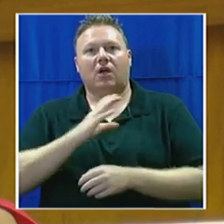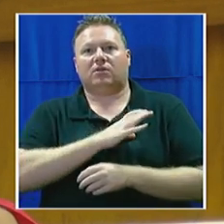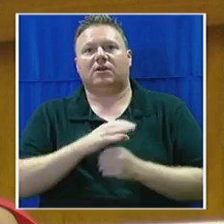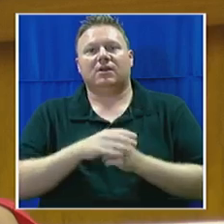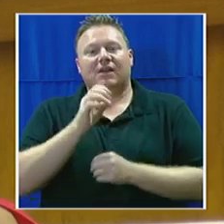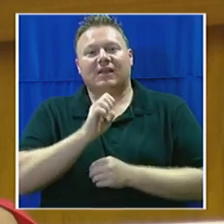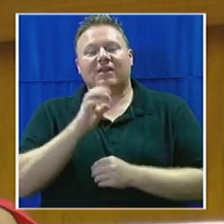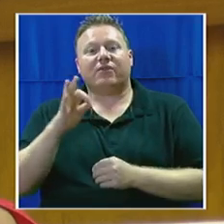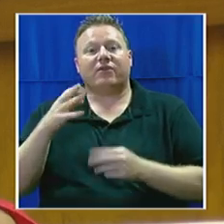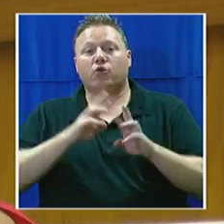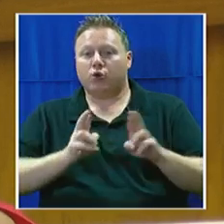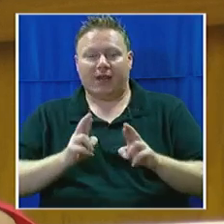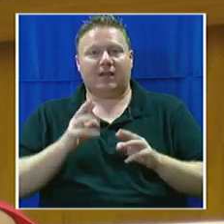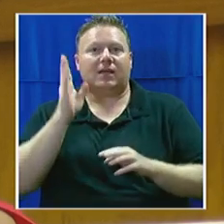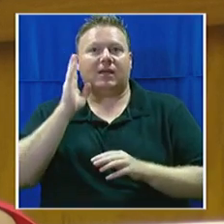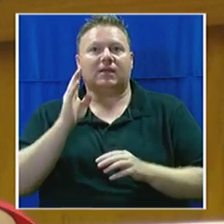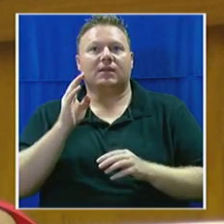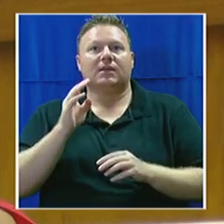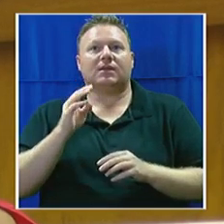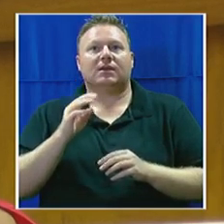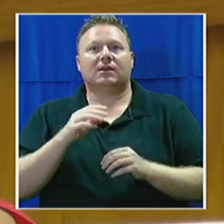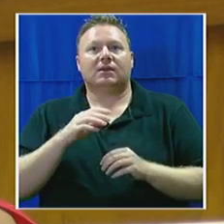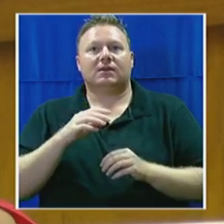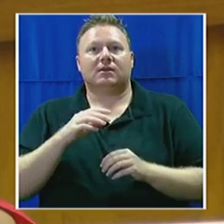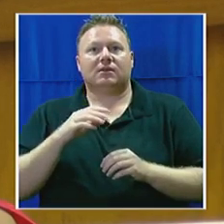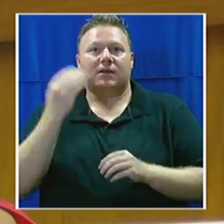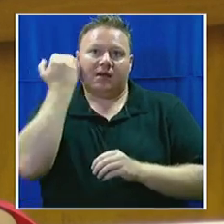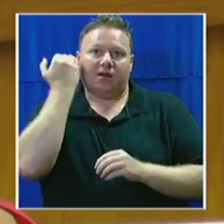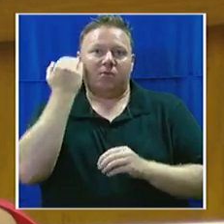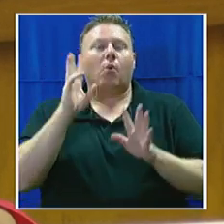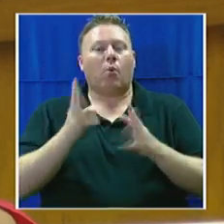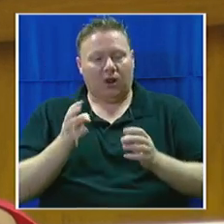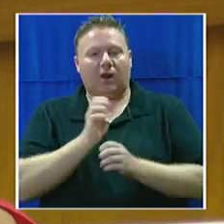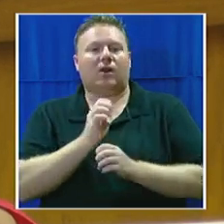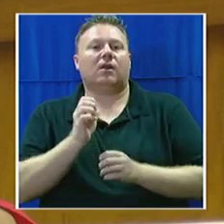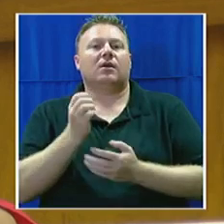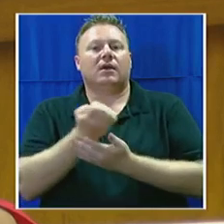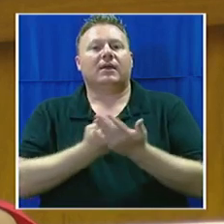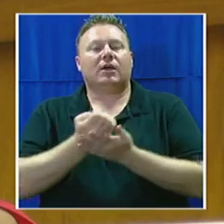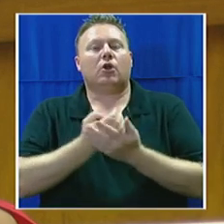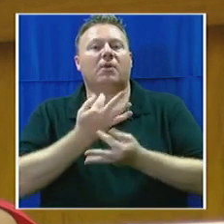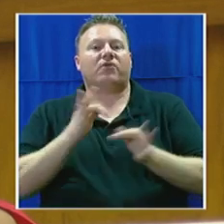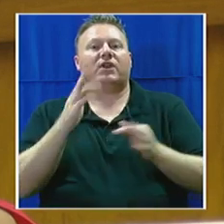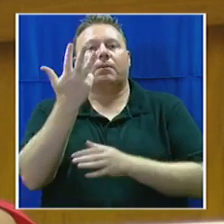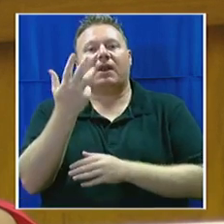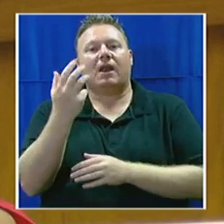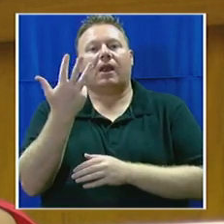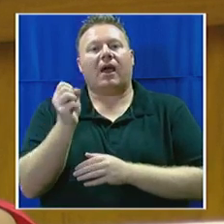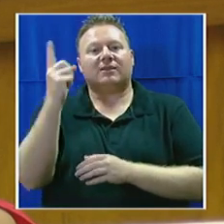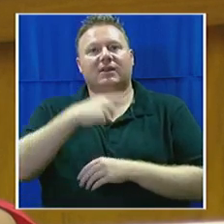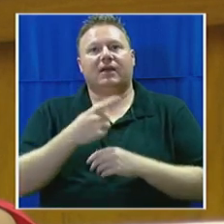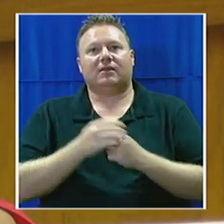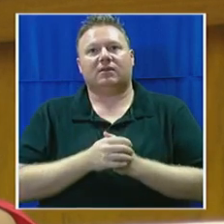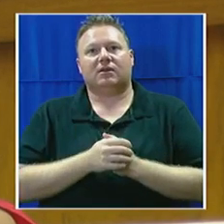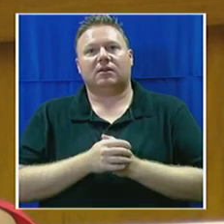ready to govern and the people of Tshwane are going to attain economic freedom in the next 90 days. In our first